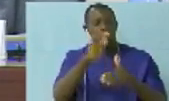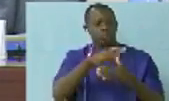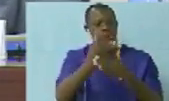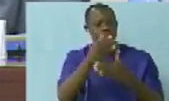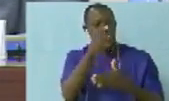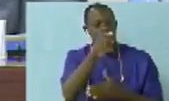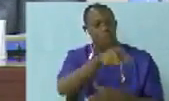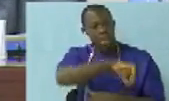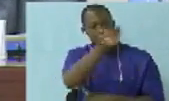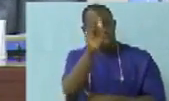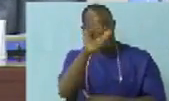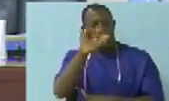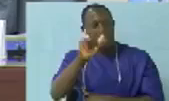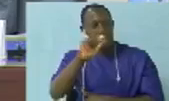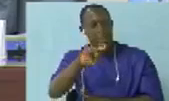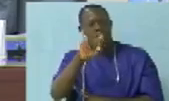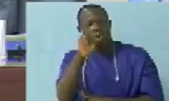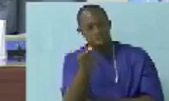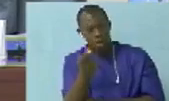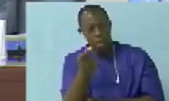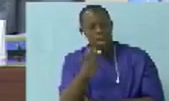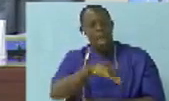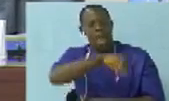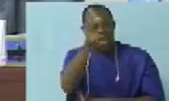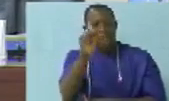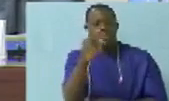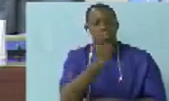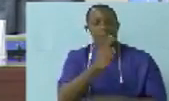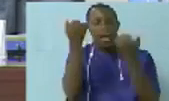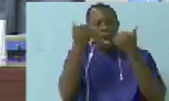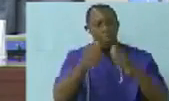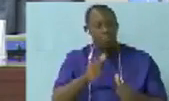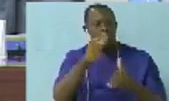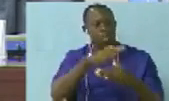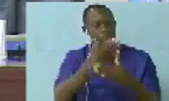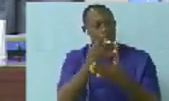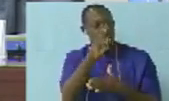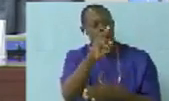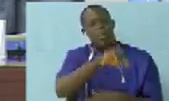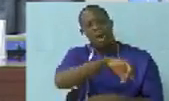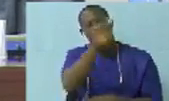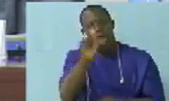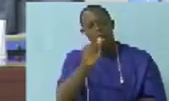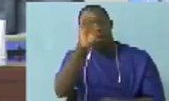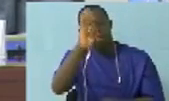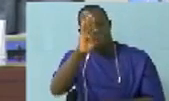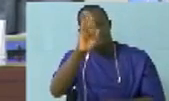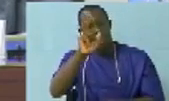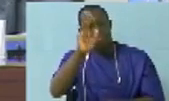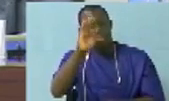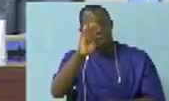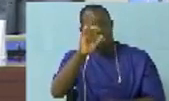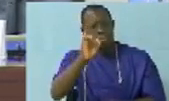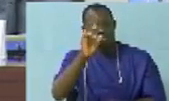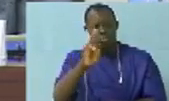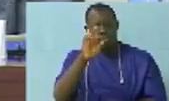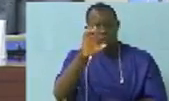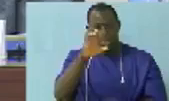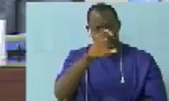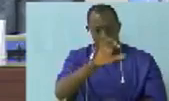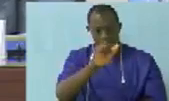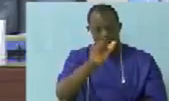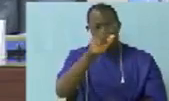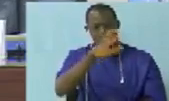transpired between you and Babu Karjata? For ya friend bang kuma kama men tabede itani kome ya kaninyame men tabede